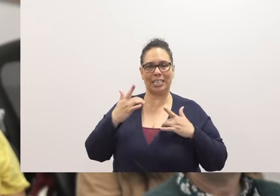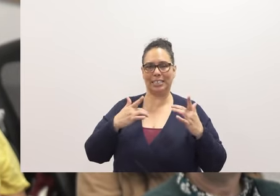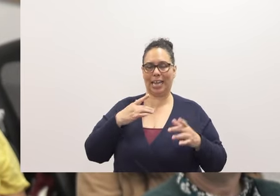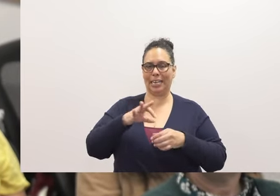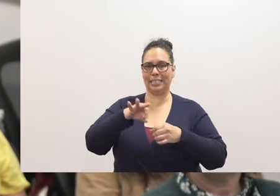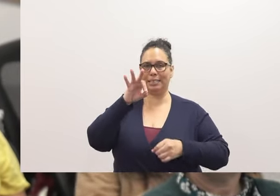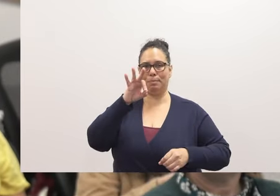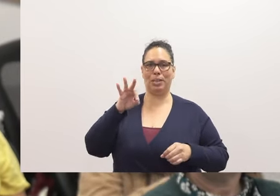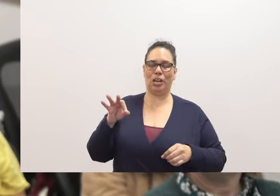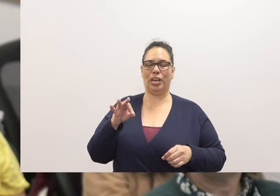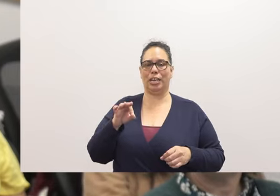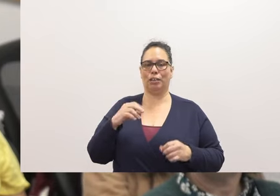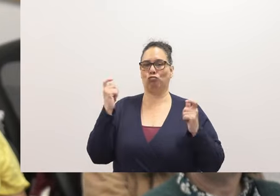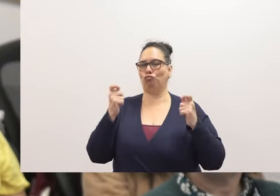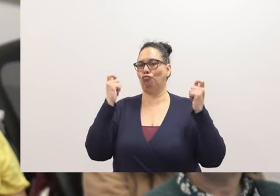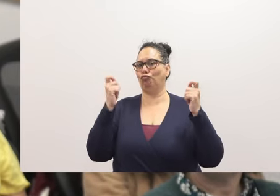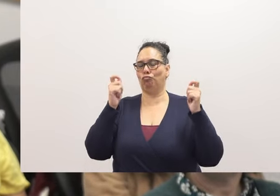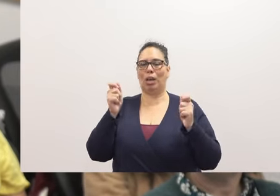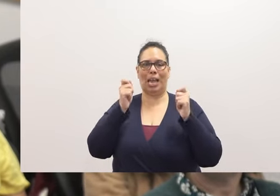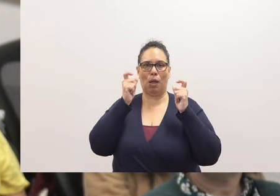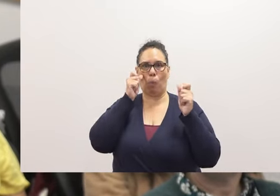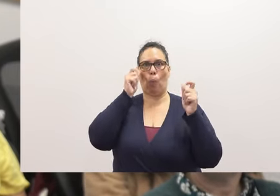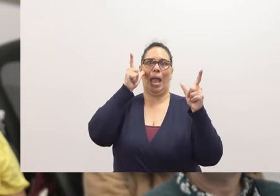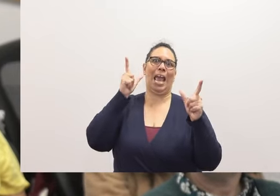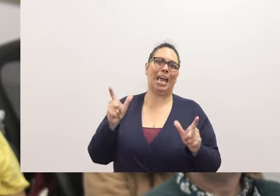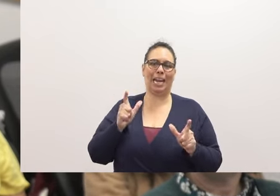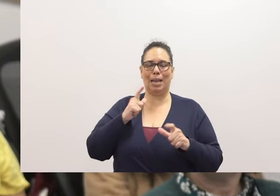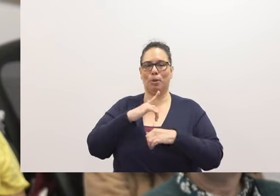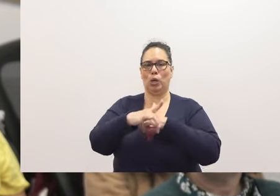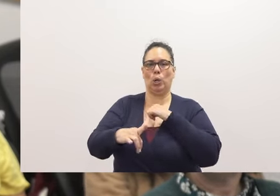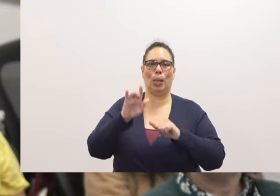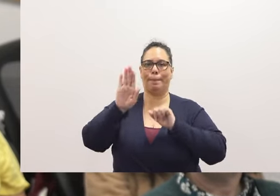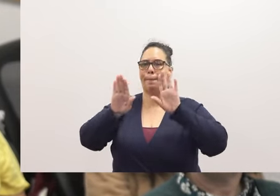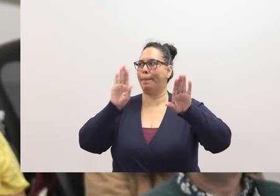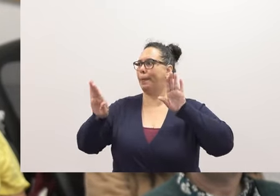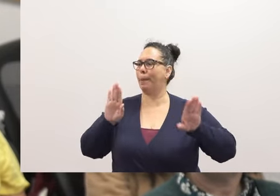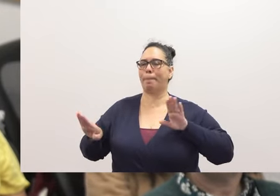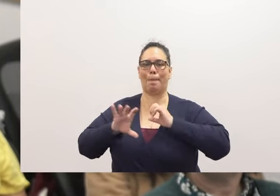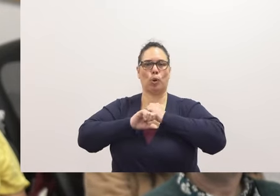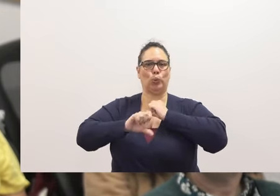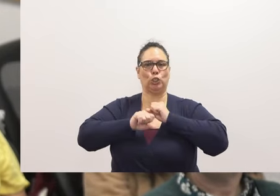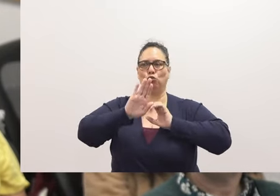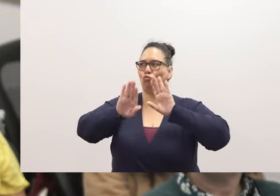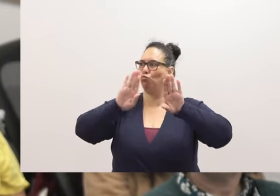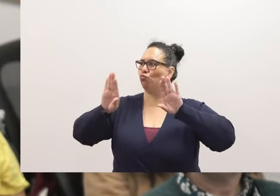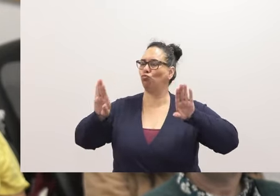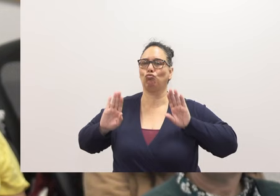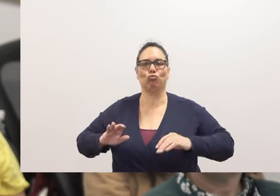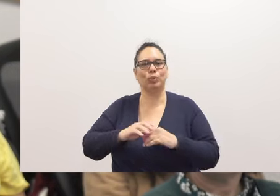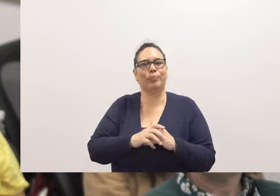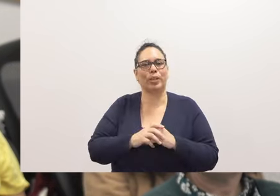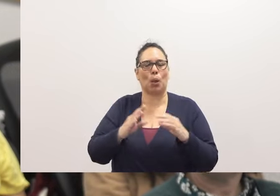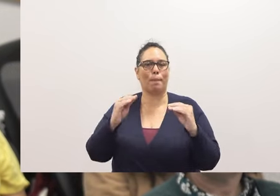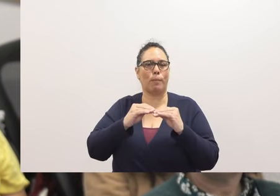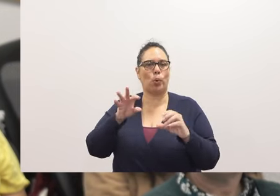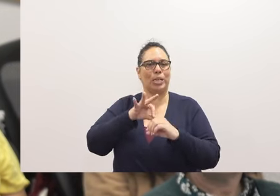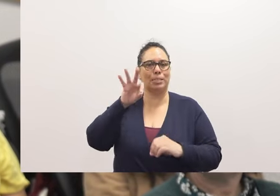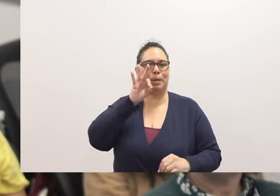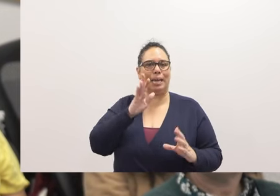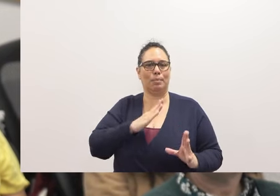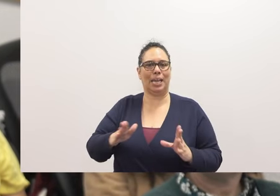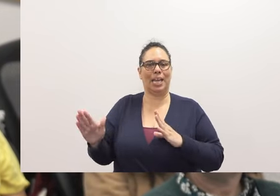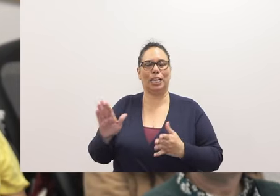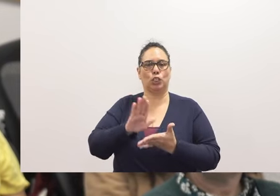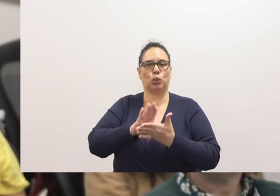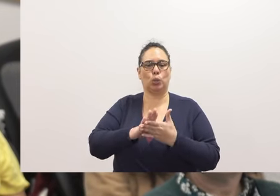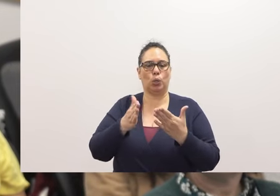spirit rally that involves waking up early and placing posters all around CAMS. Also, to create more spirit, we are planning to do a